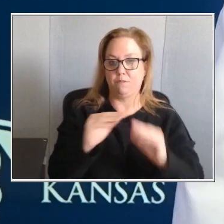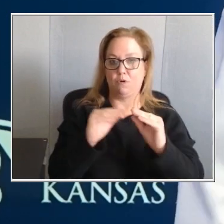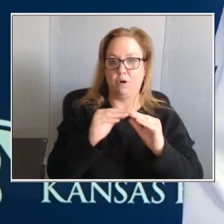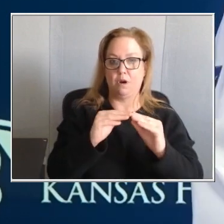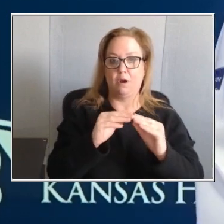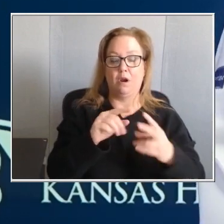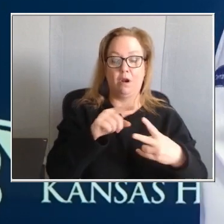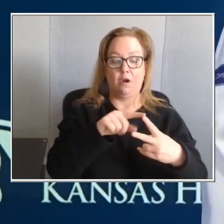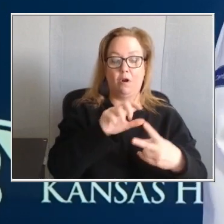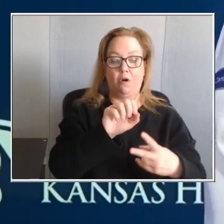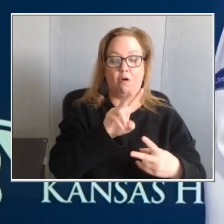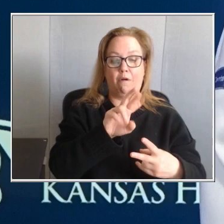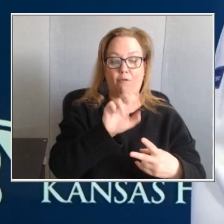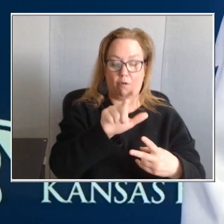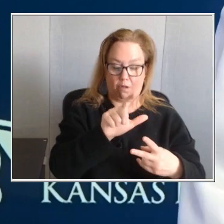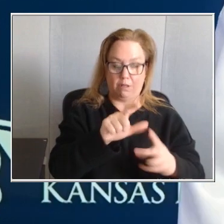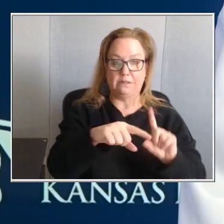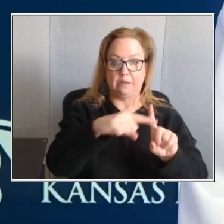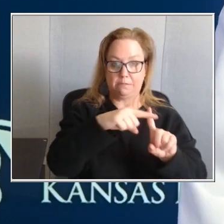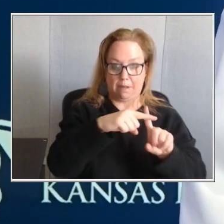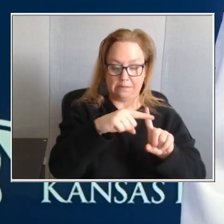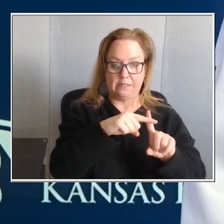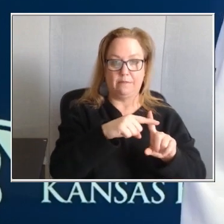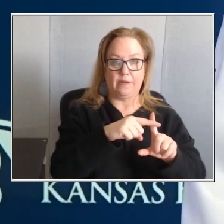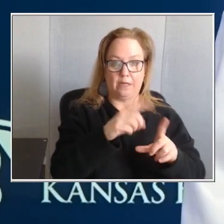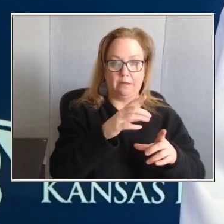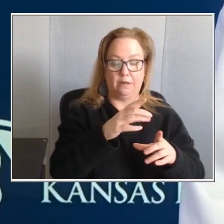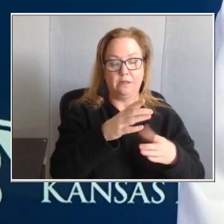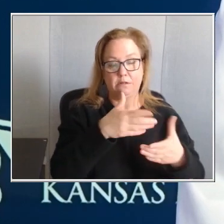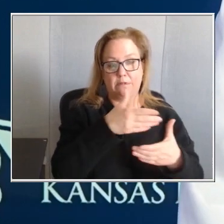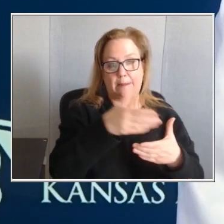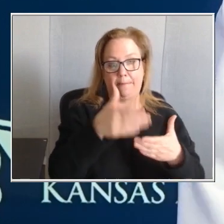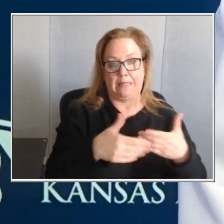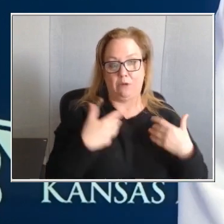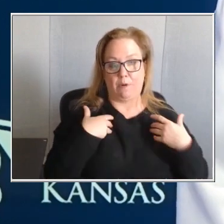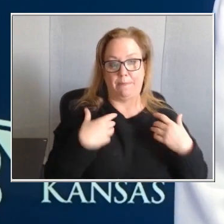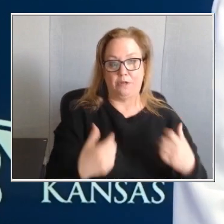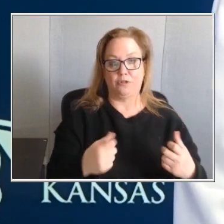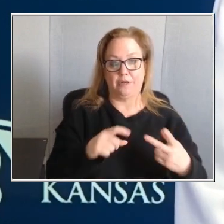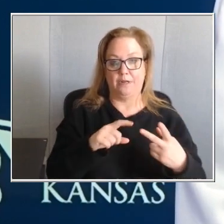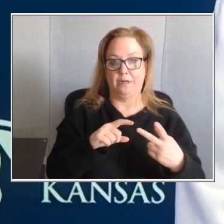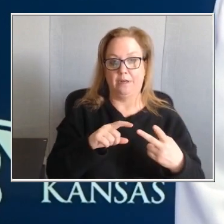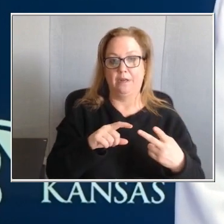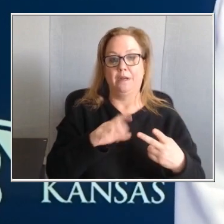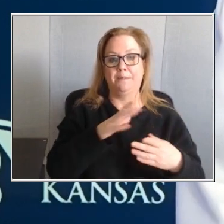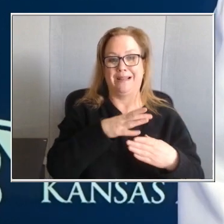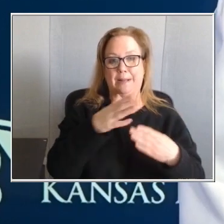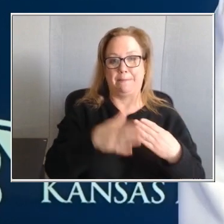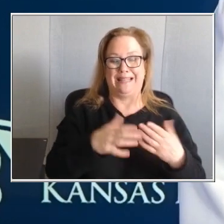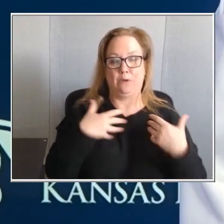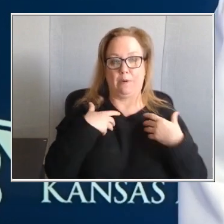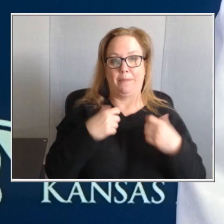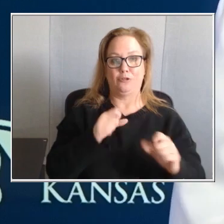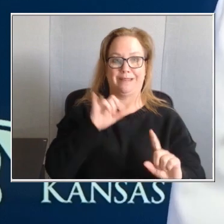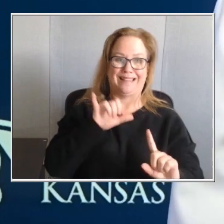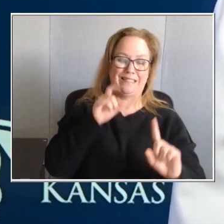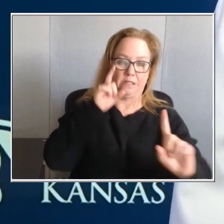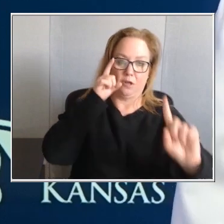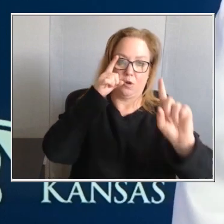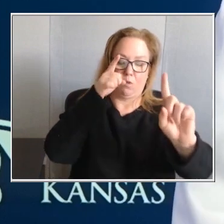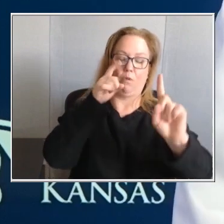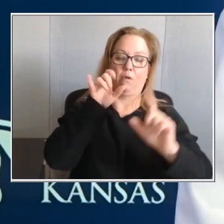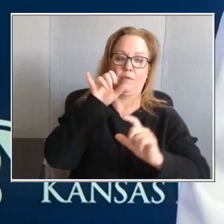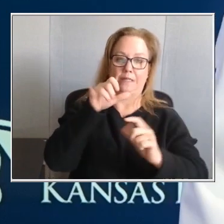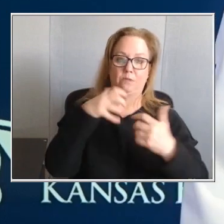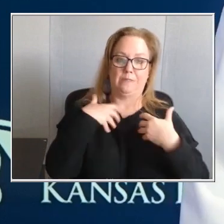is a step in the direction of getting patients into complete remission. But the complete remission is what we're after, because that's what is potentially curative